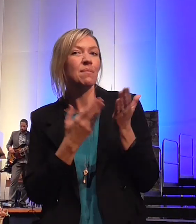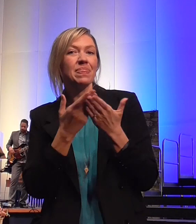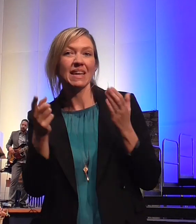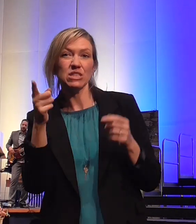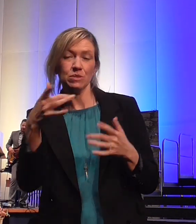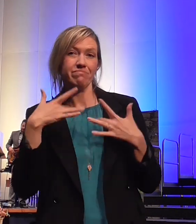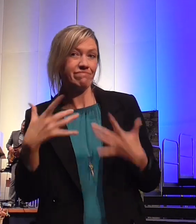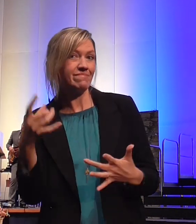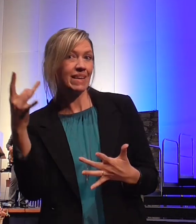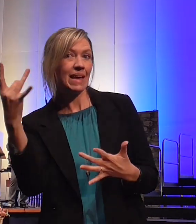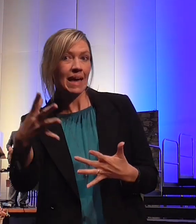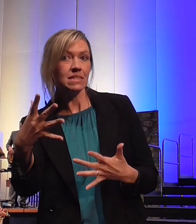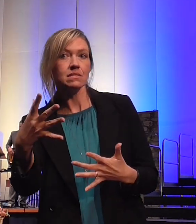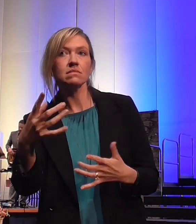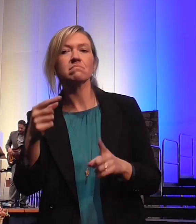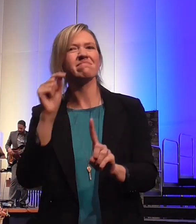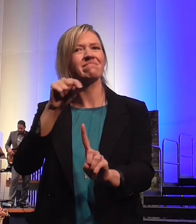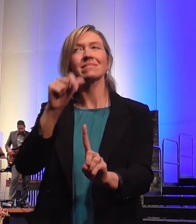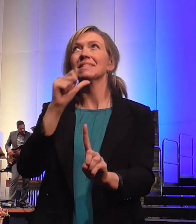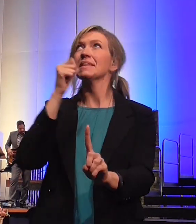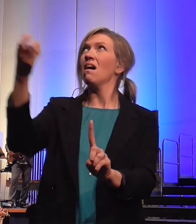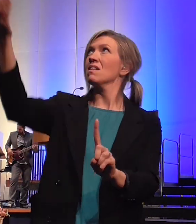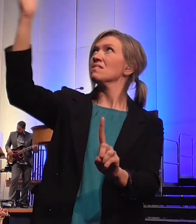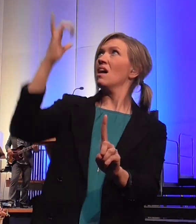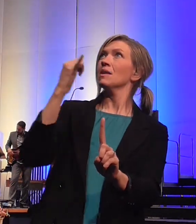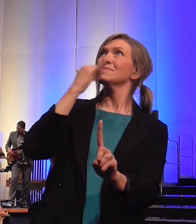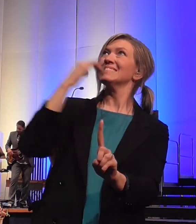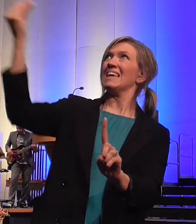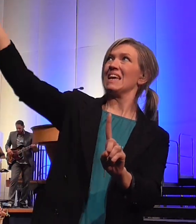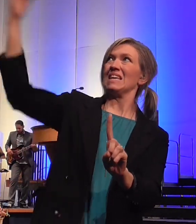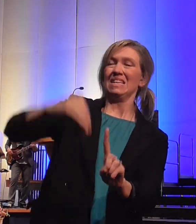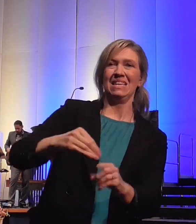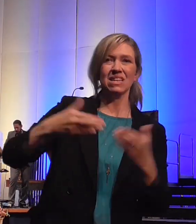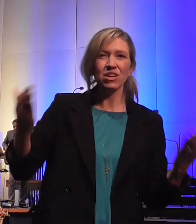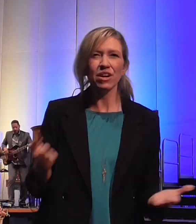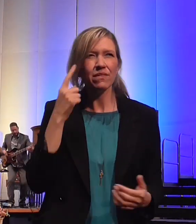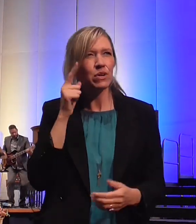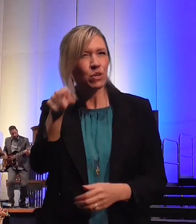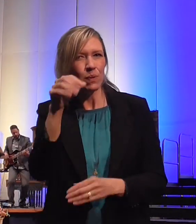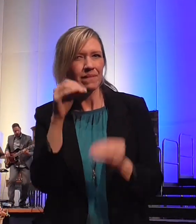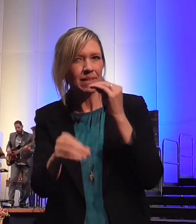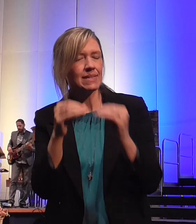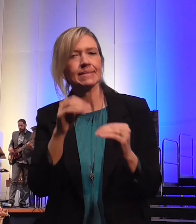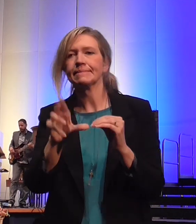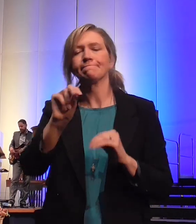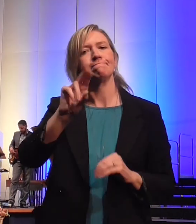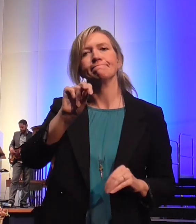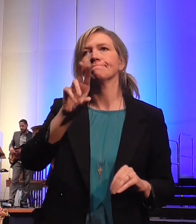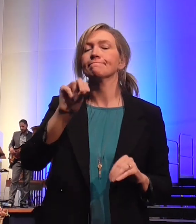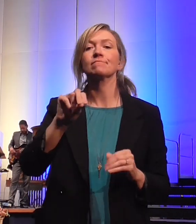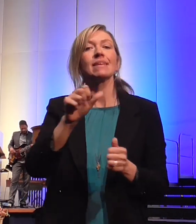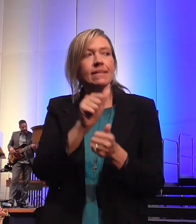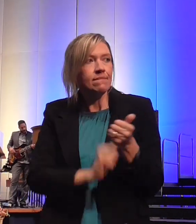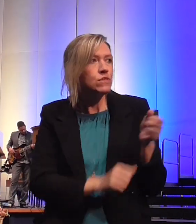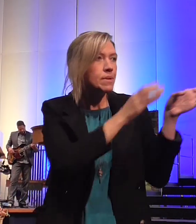Some things you tend to hate is not a God mistake. Placed here to be corrected. Every player